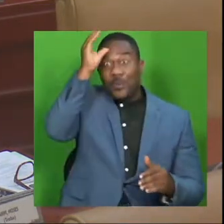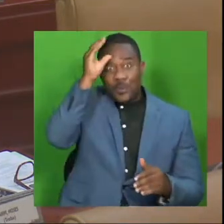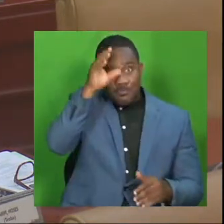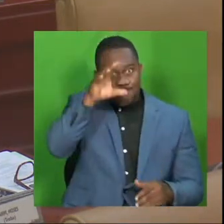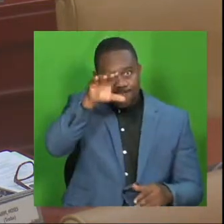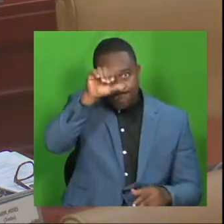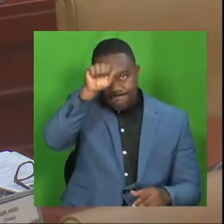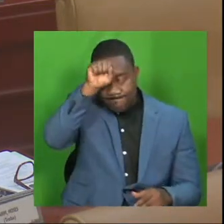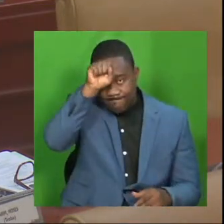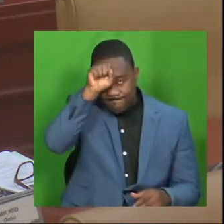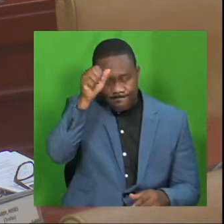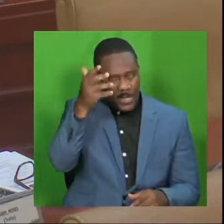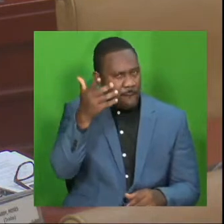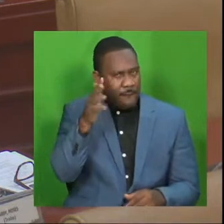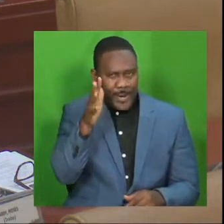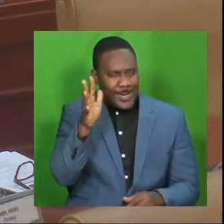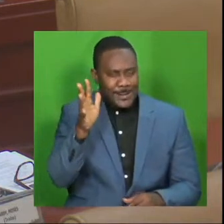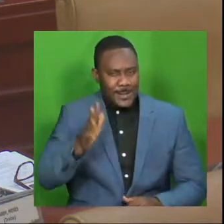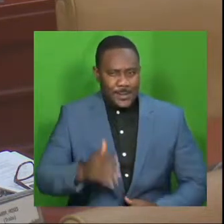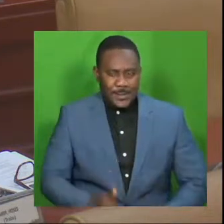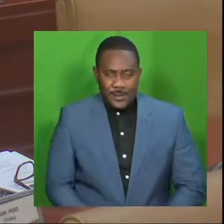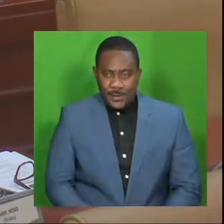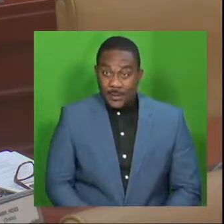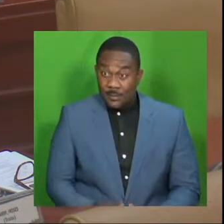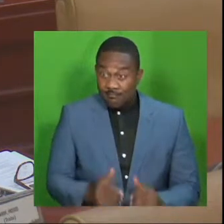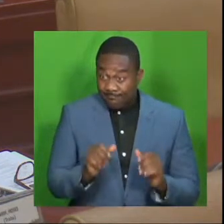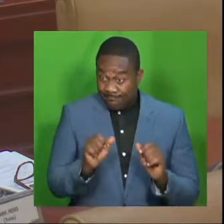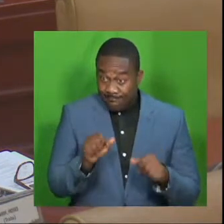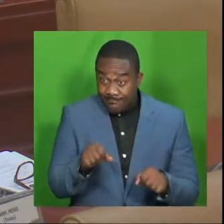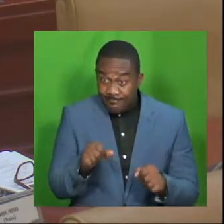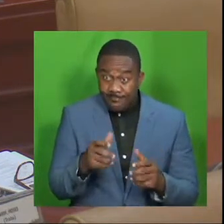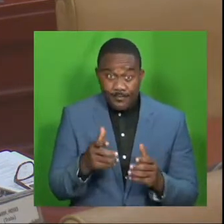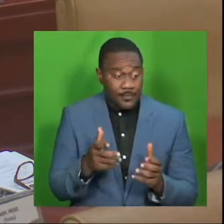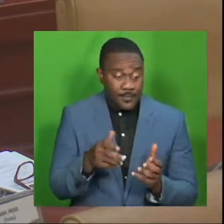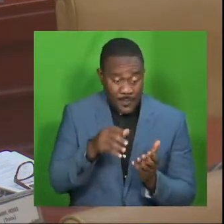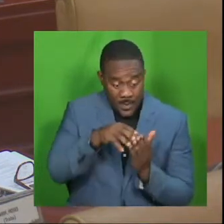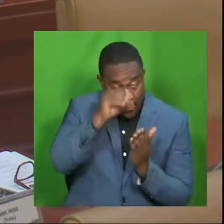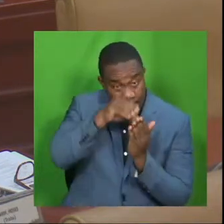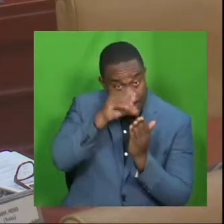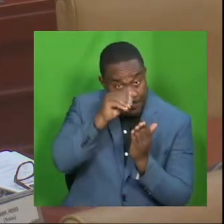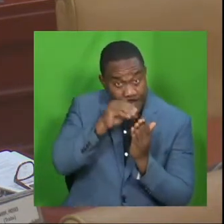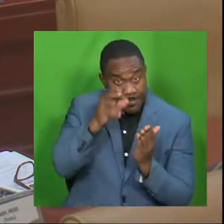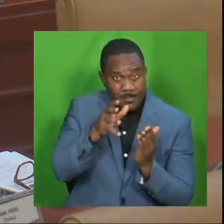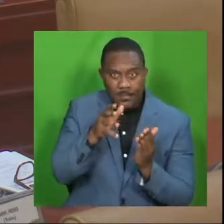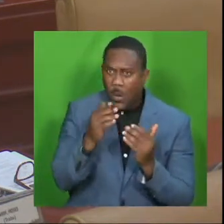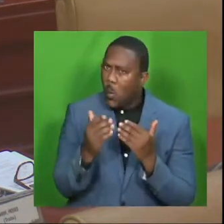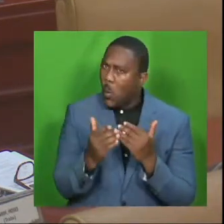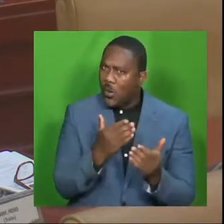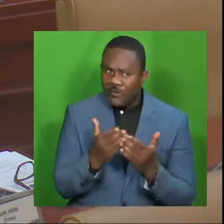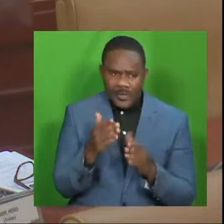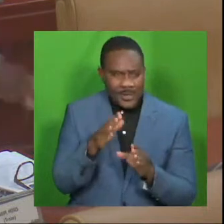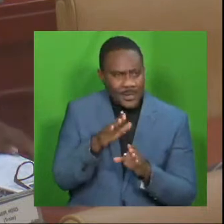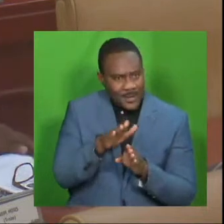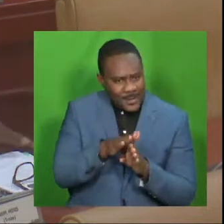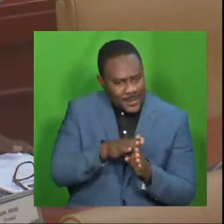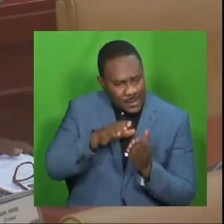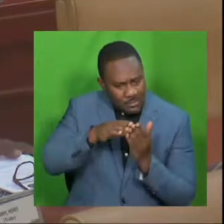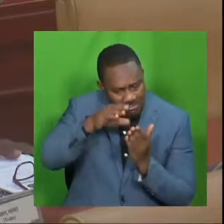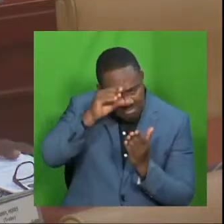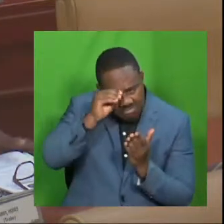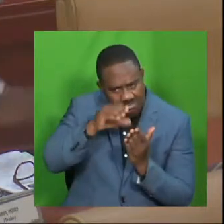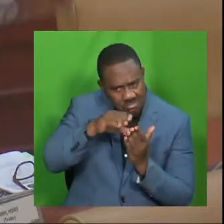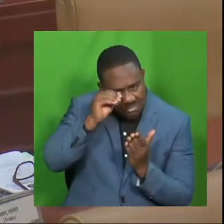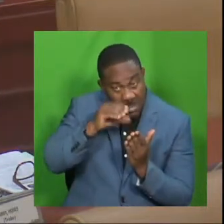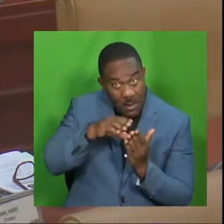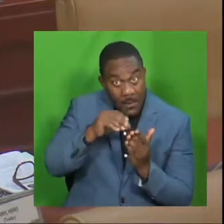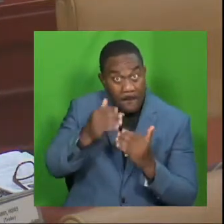what he's supposed to grip on, he gets gripped on that one, and as slow as he is, become very sure.